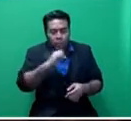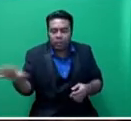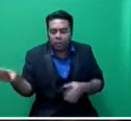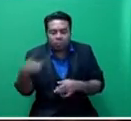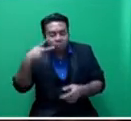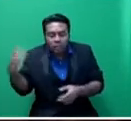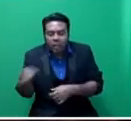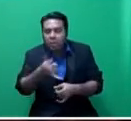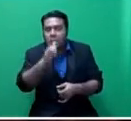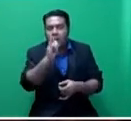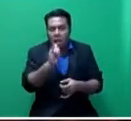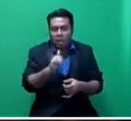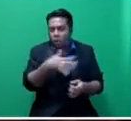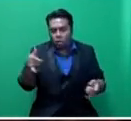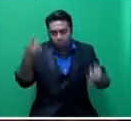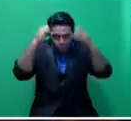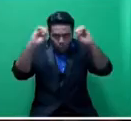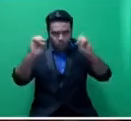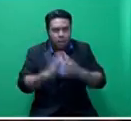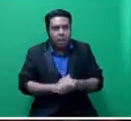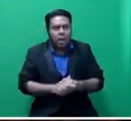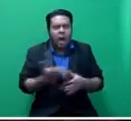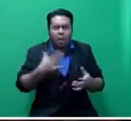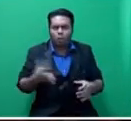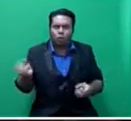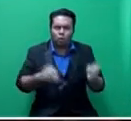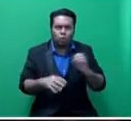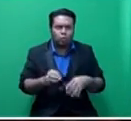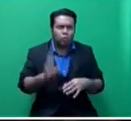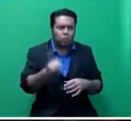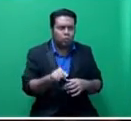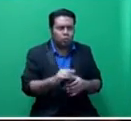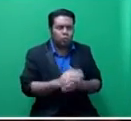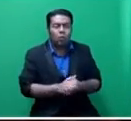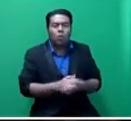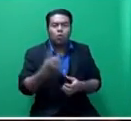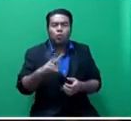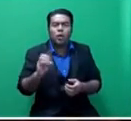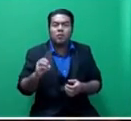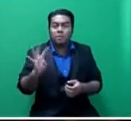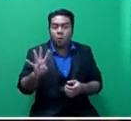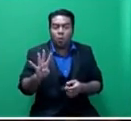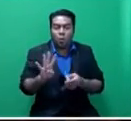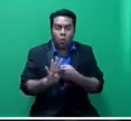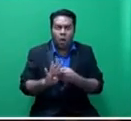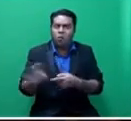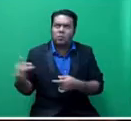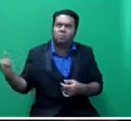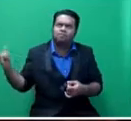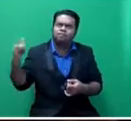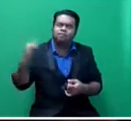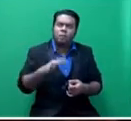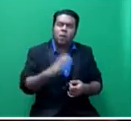Let's get serious, Mr. Speaker. Sir, I'd like to contribute to the motion as well. Let me go back to 2004. I was flying back from Australia,